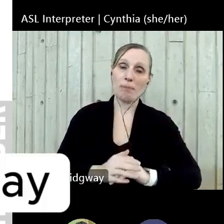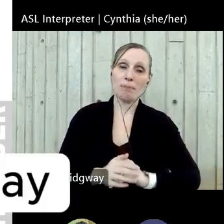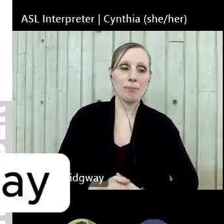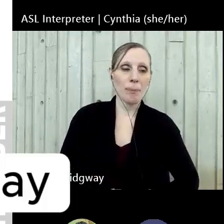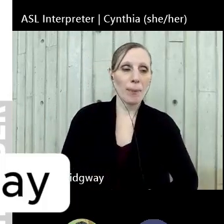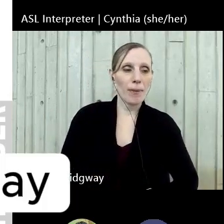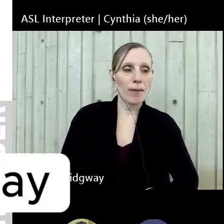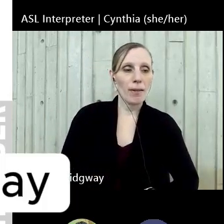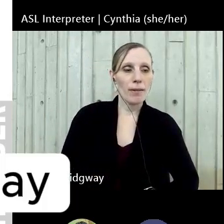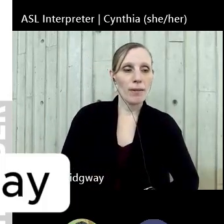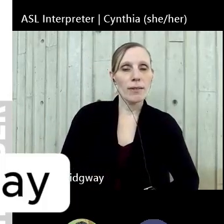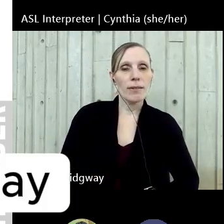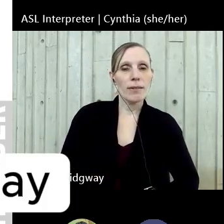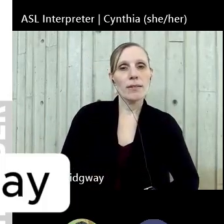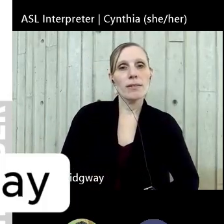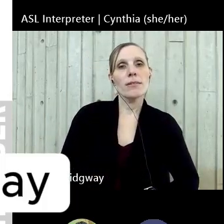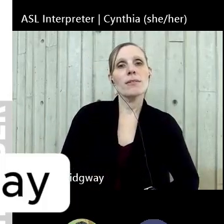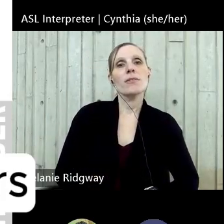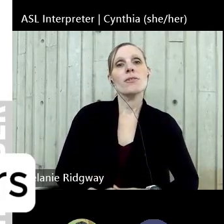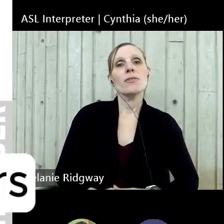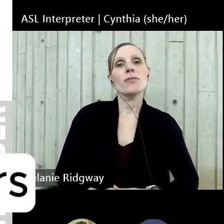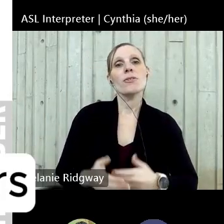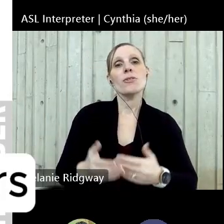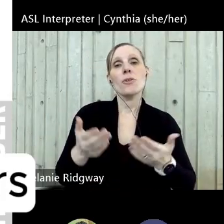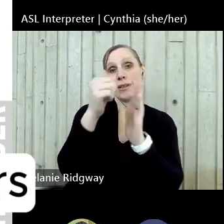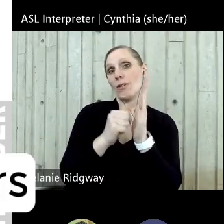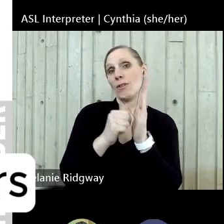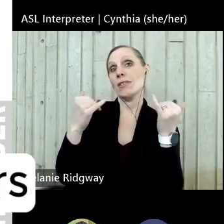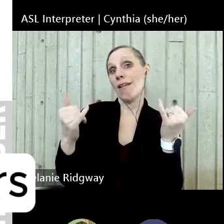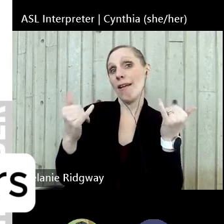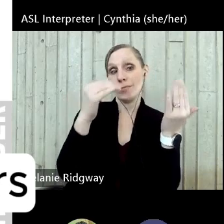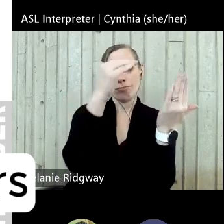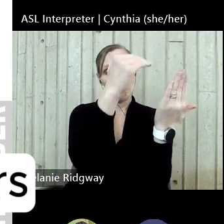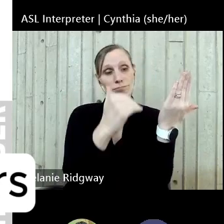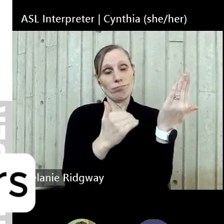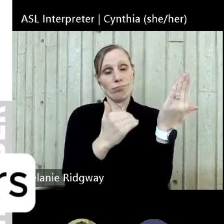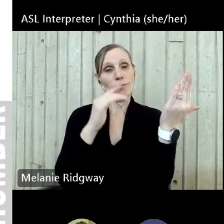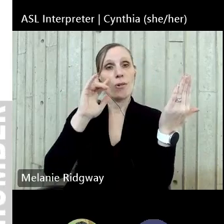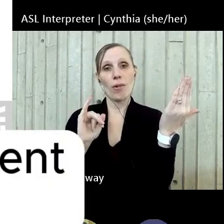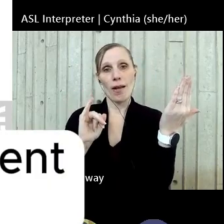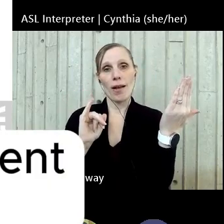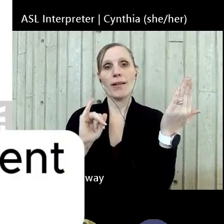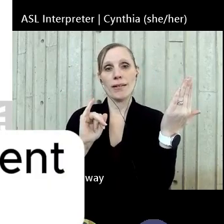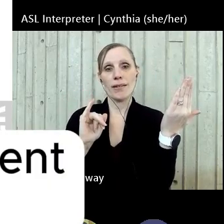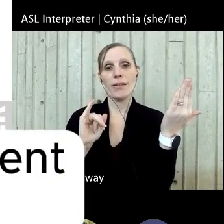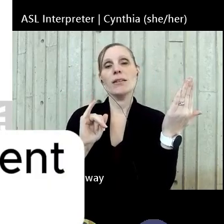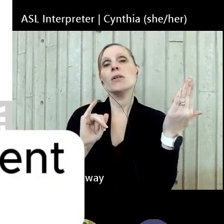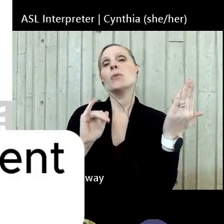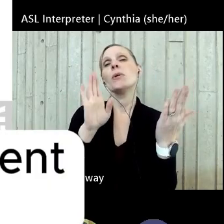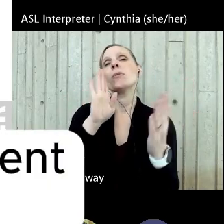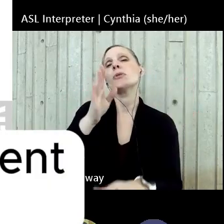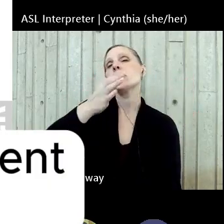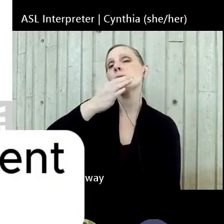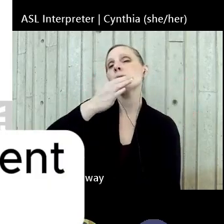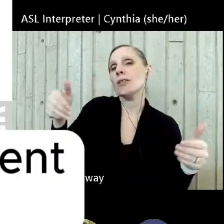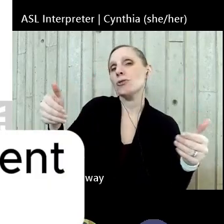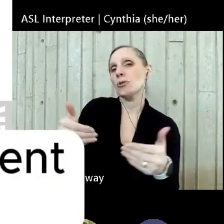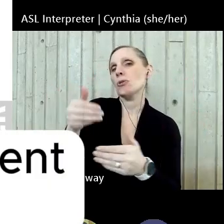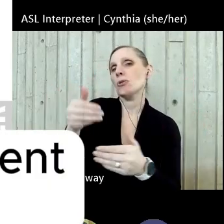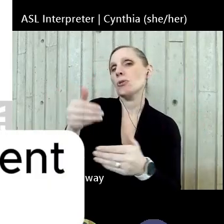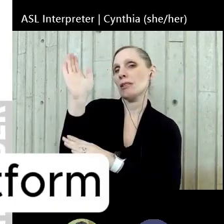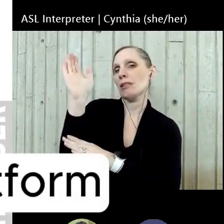So let's take a look at our agenda for today. Soon we will be introducing our speakers who will provide an overview of